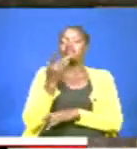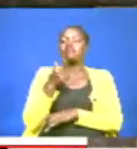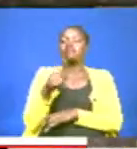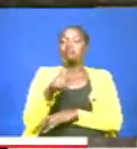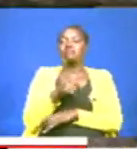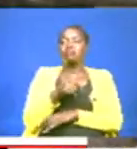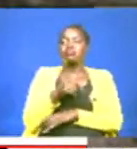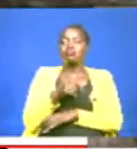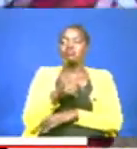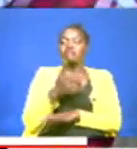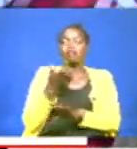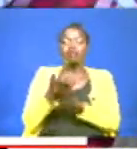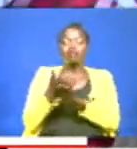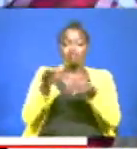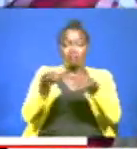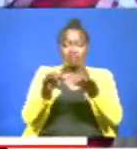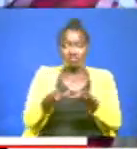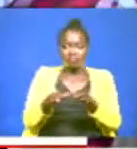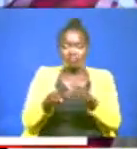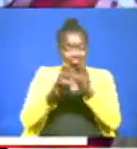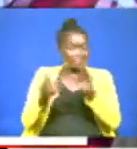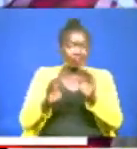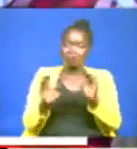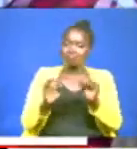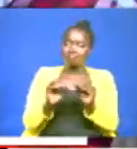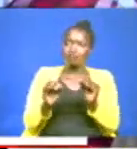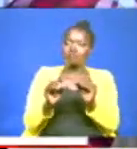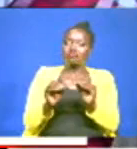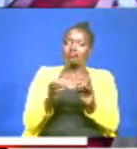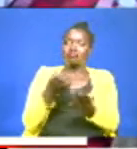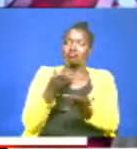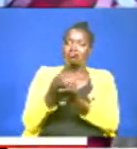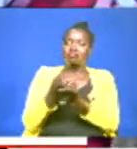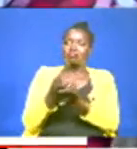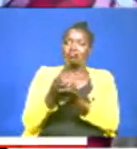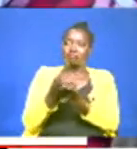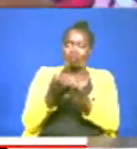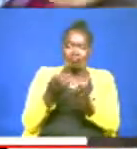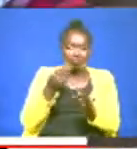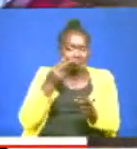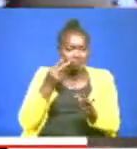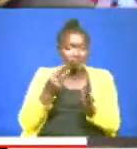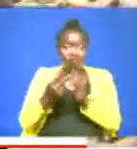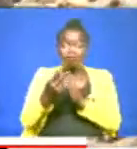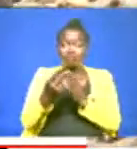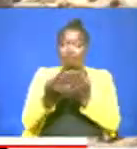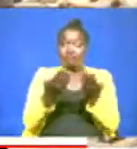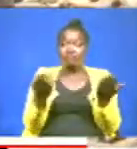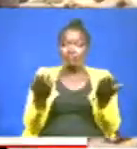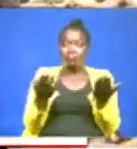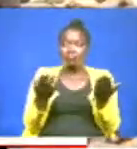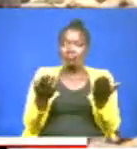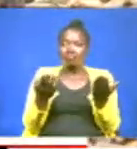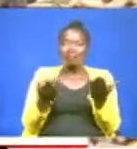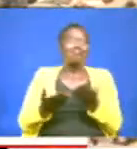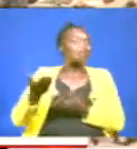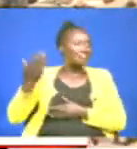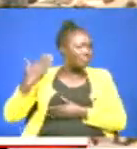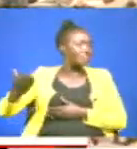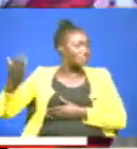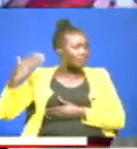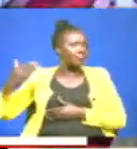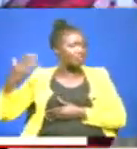hii kaburi asipotee. Hii mawe ndio anawanikana. Kwa sababu hii mawe ni mawe ile ya samani,